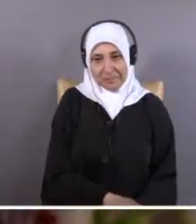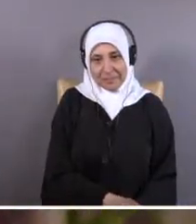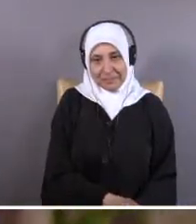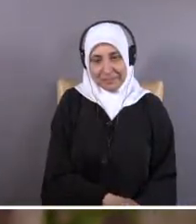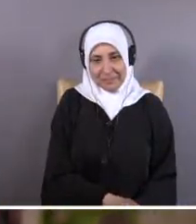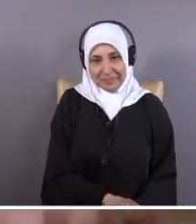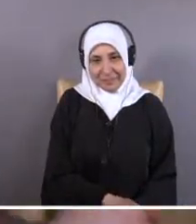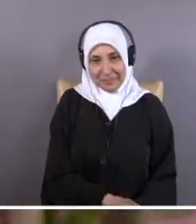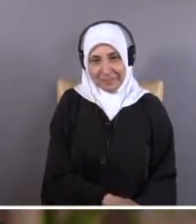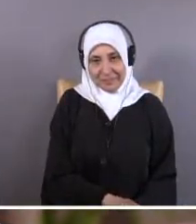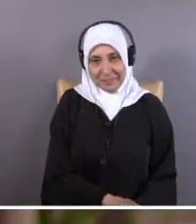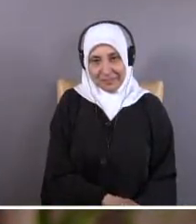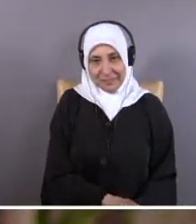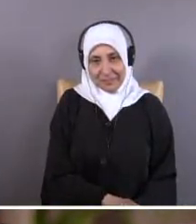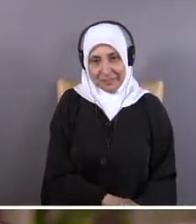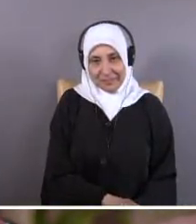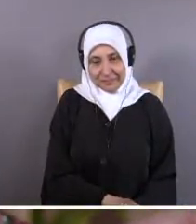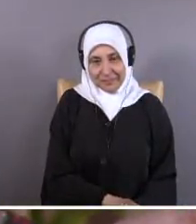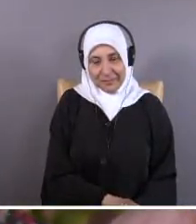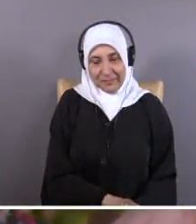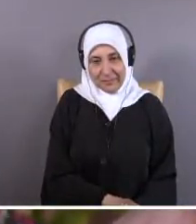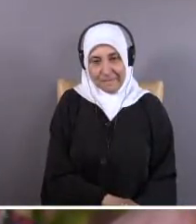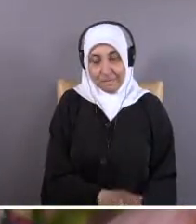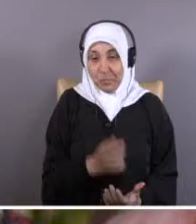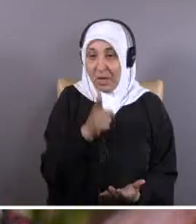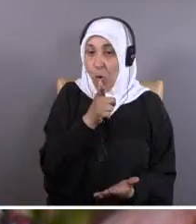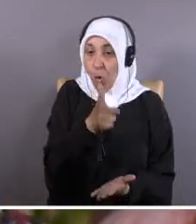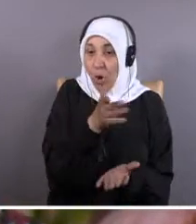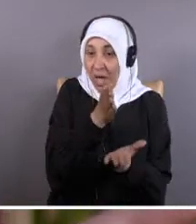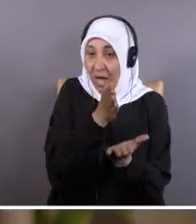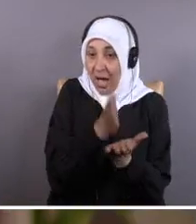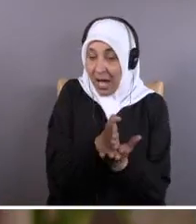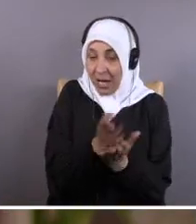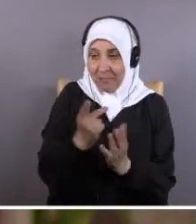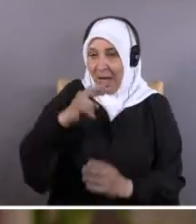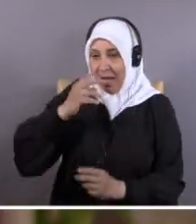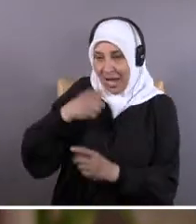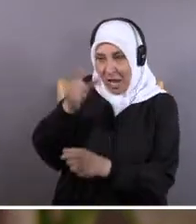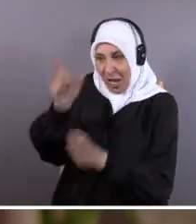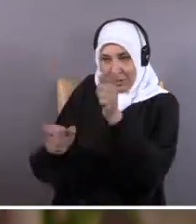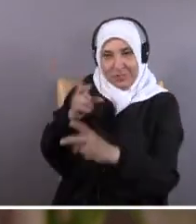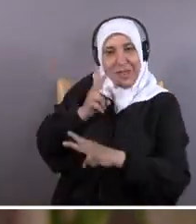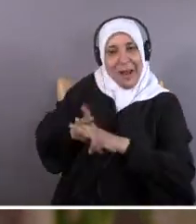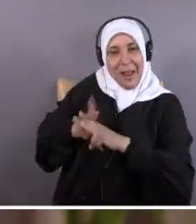to how you talk to people.